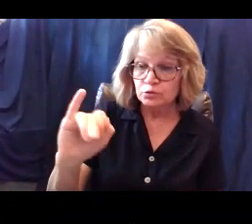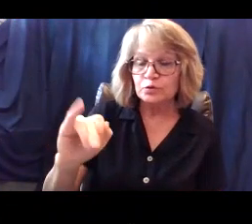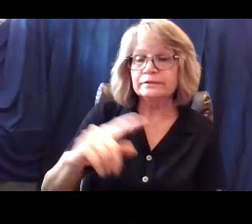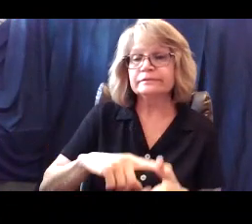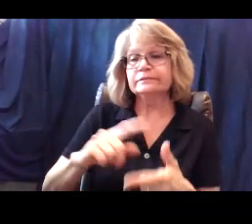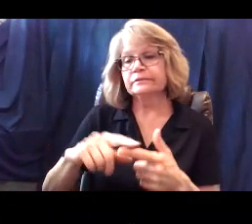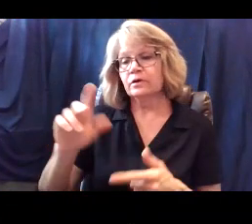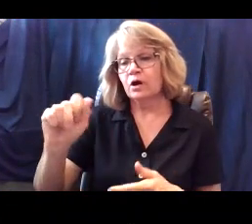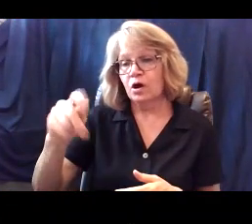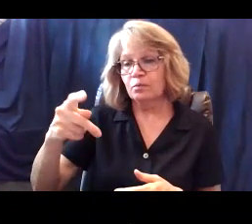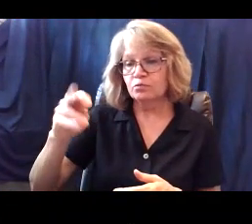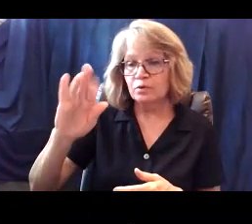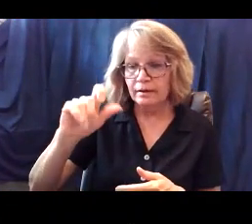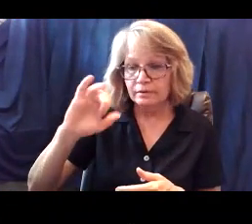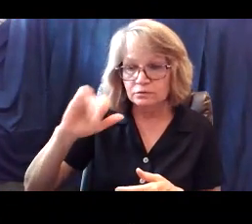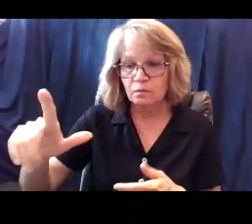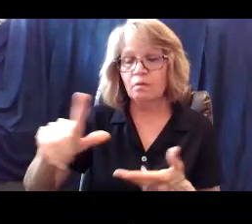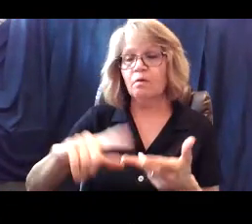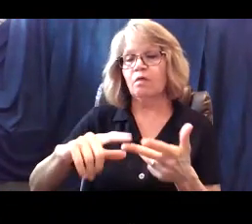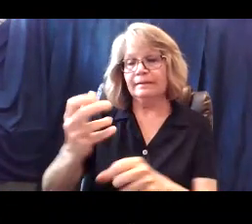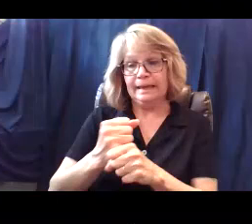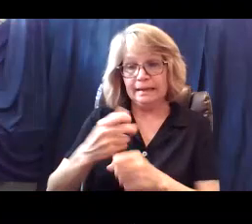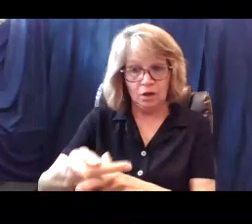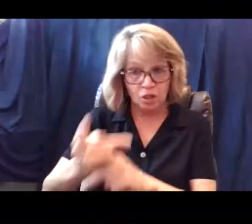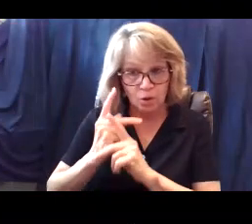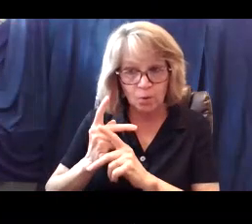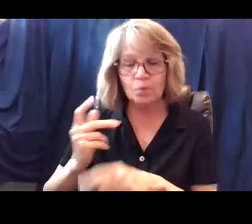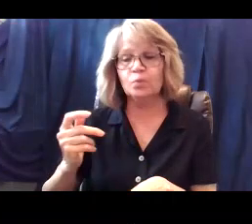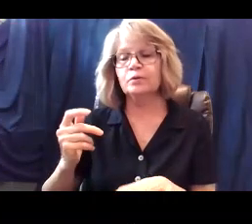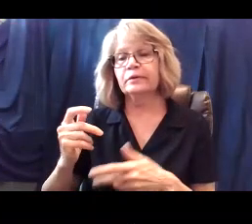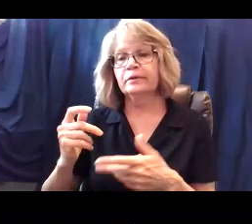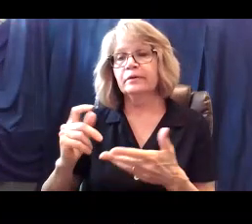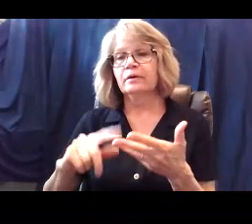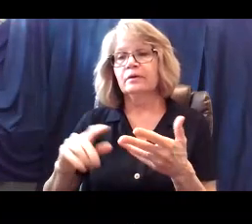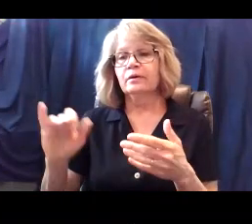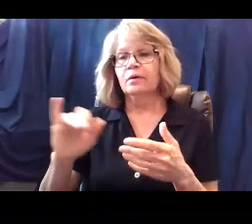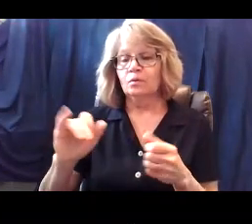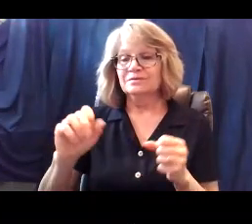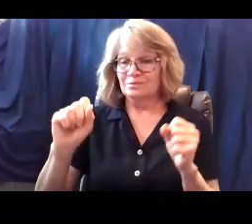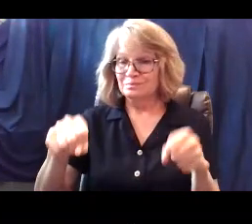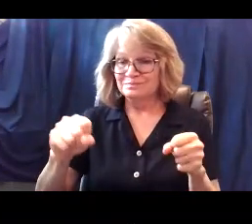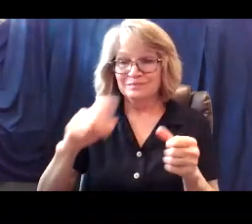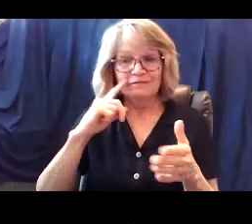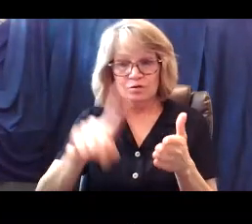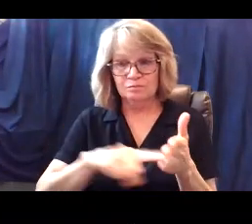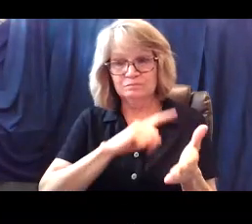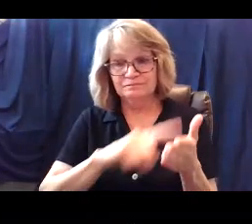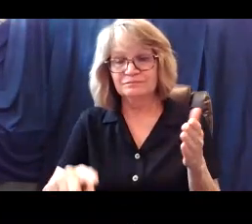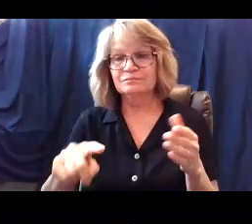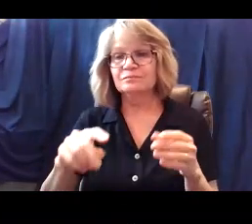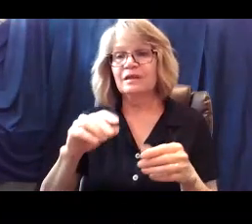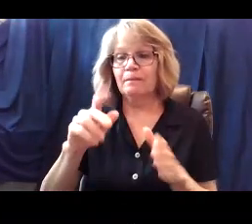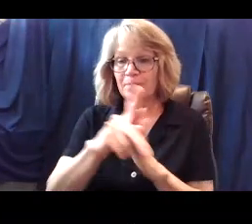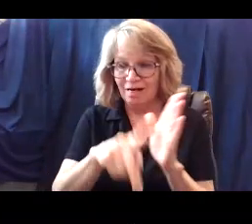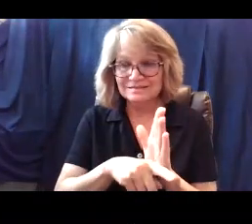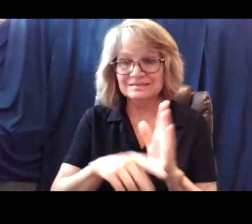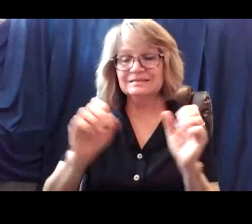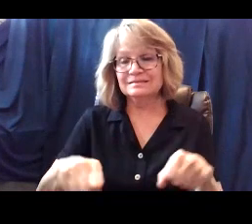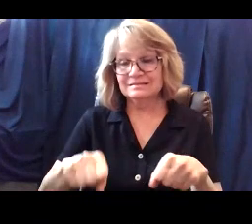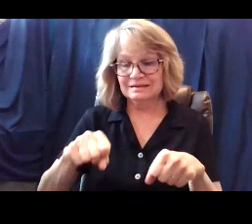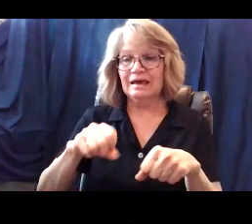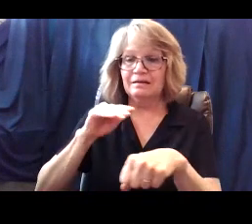appraisals, securing a loan, there's also potential for discriminatory practices and policies that can impact access